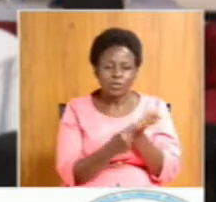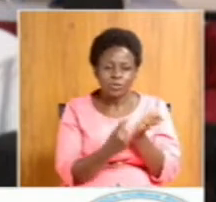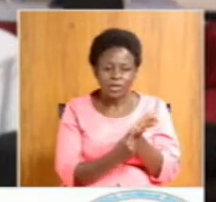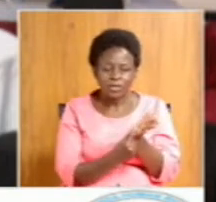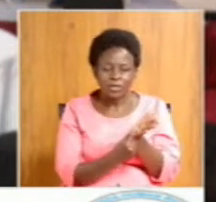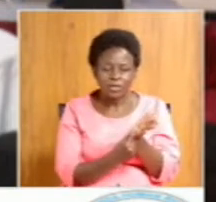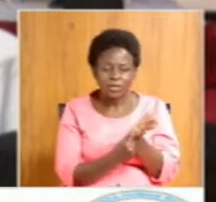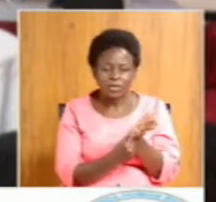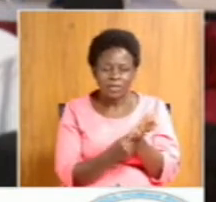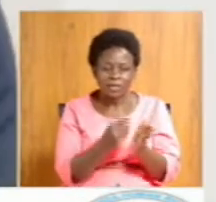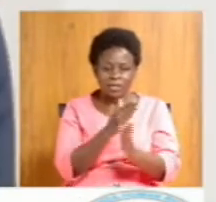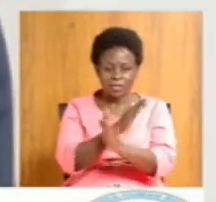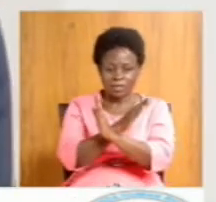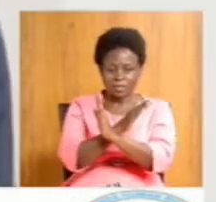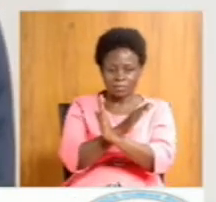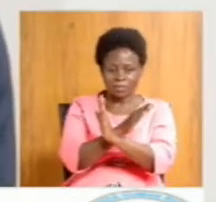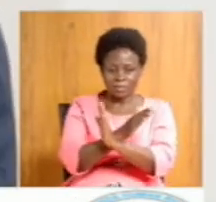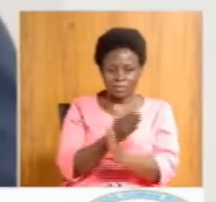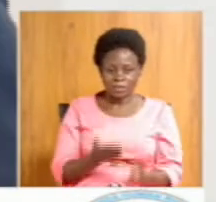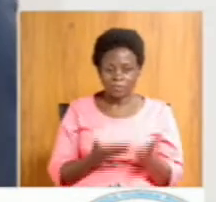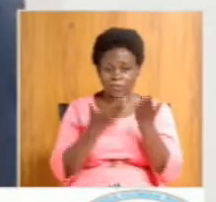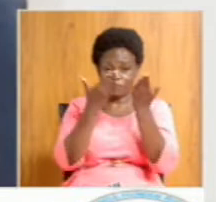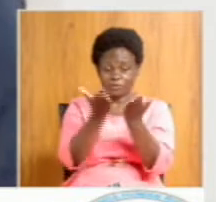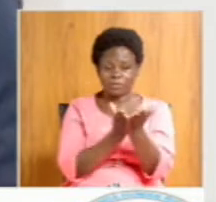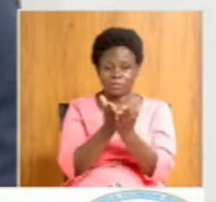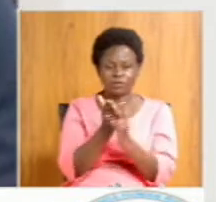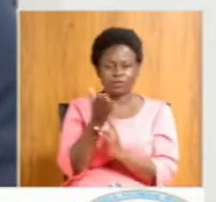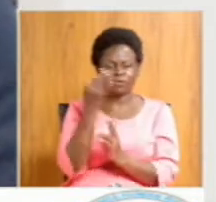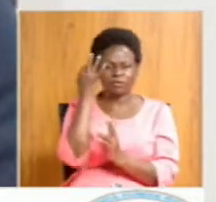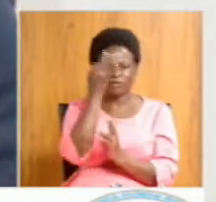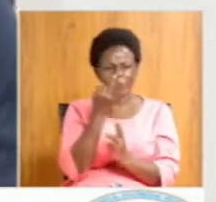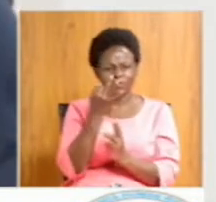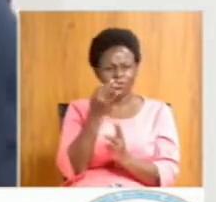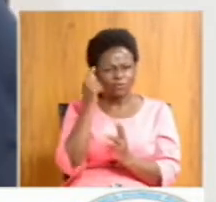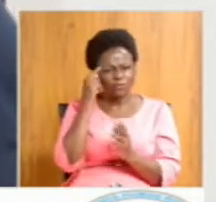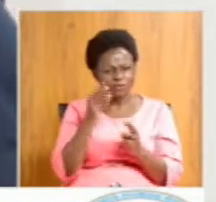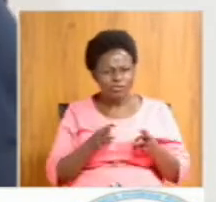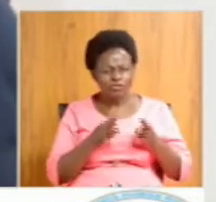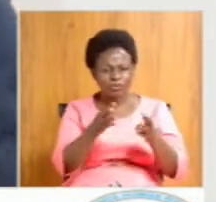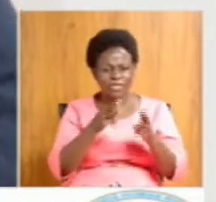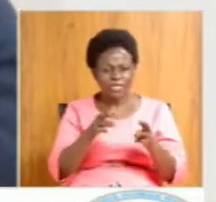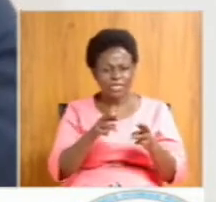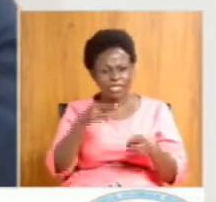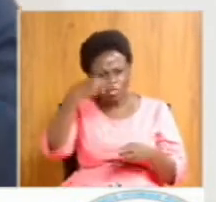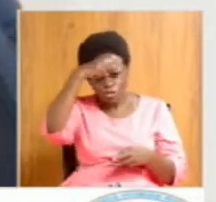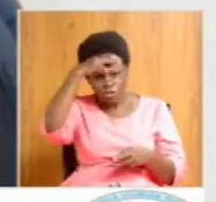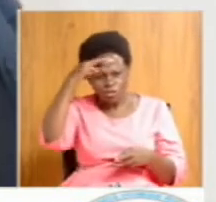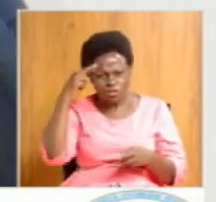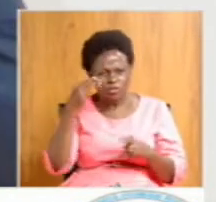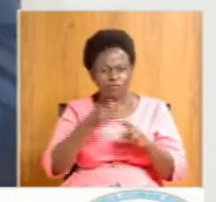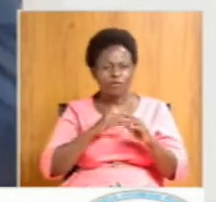suspended provision of services through Facebook. And that was for strategic reasons. I think